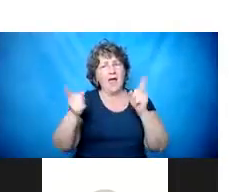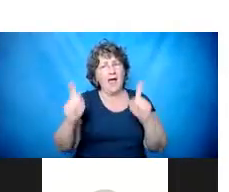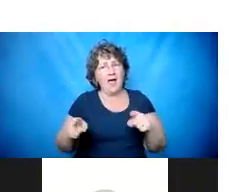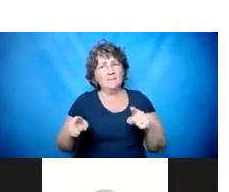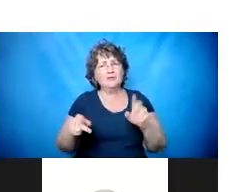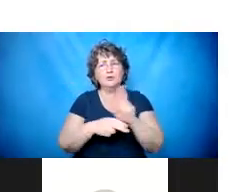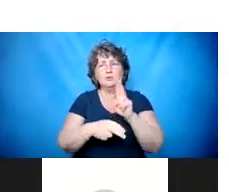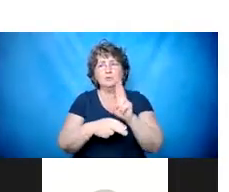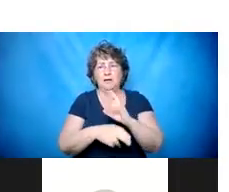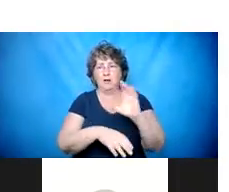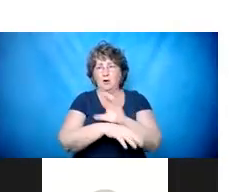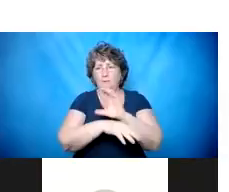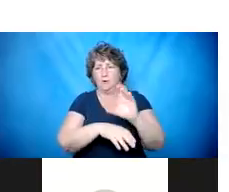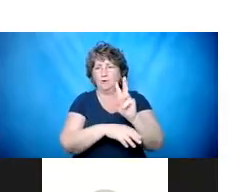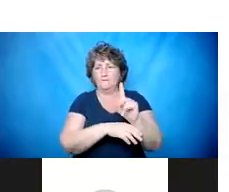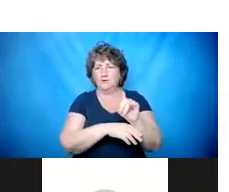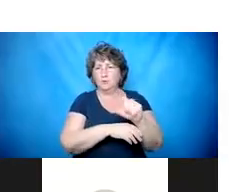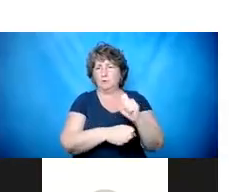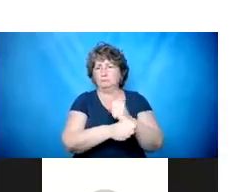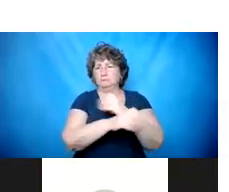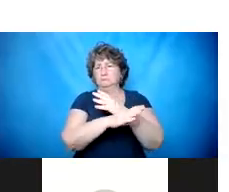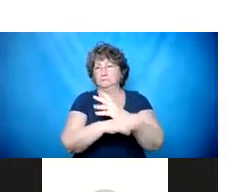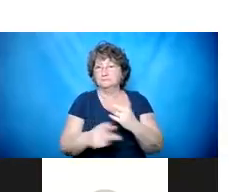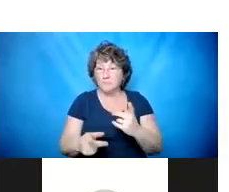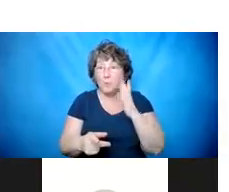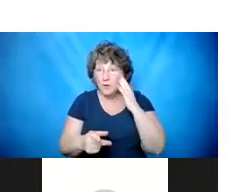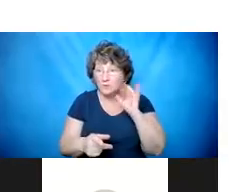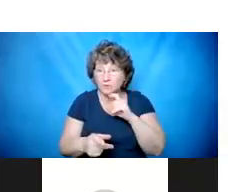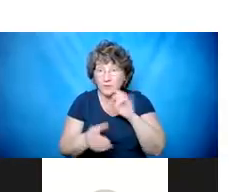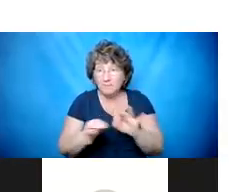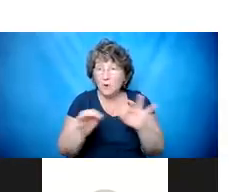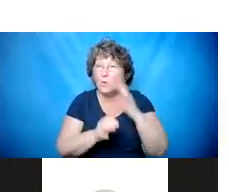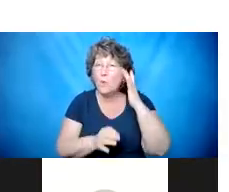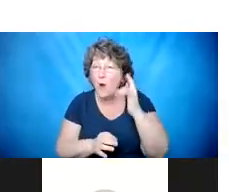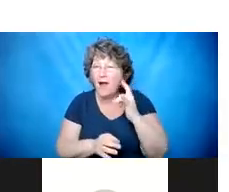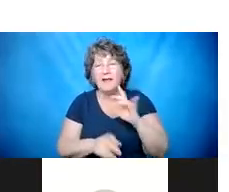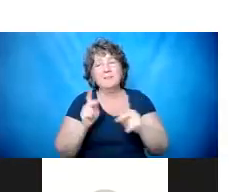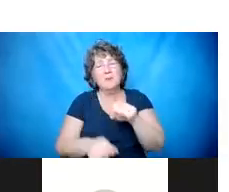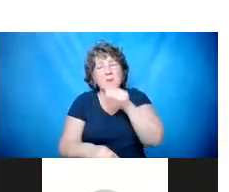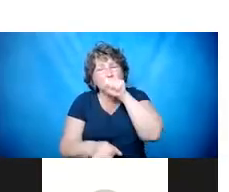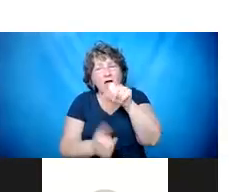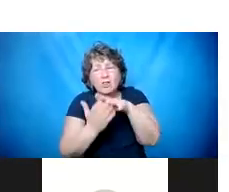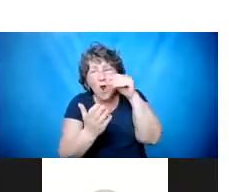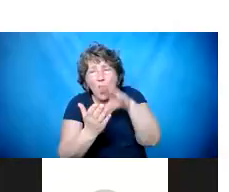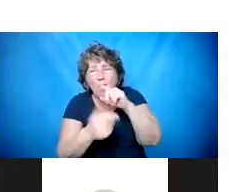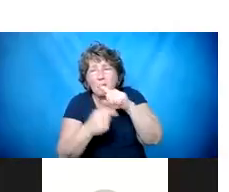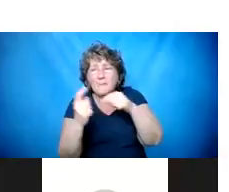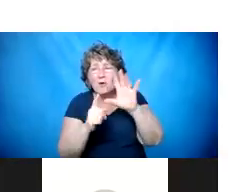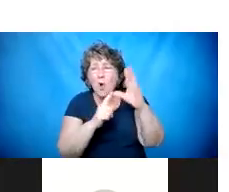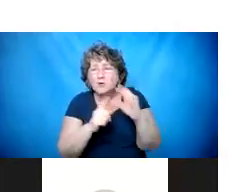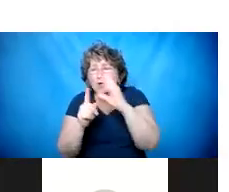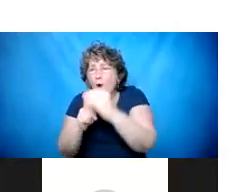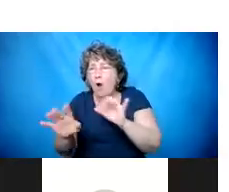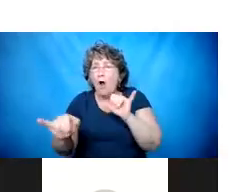are important because people like sharing and learning about each other's culture. We can talk about food, traditional costumes, and